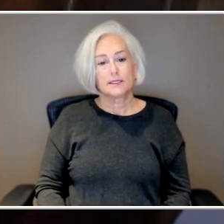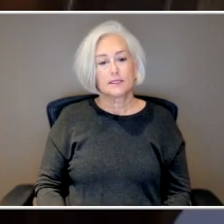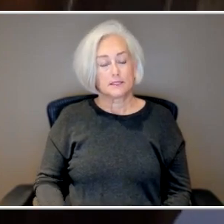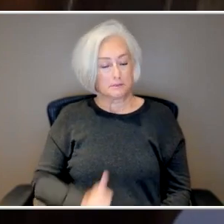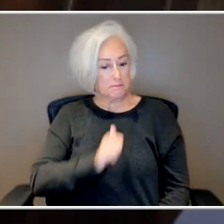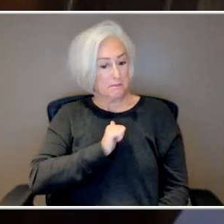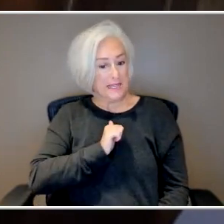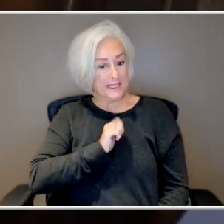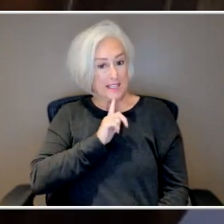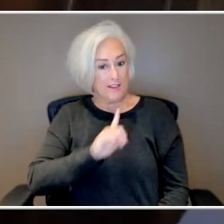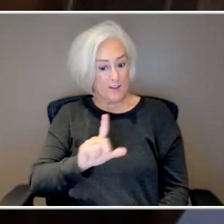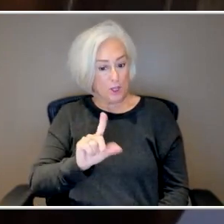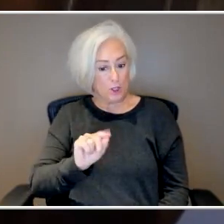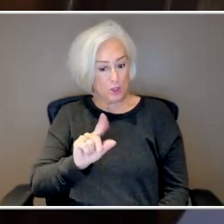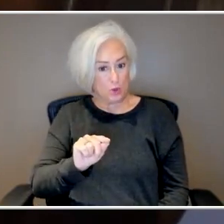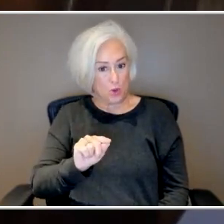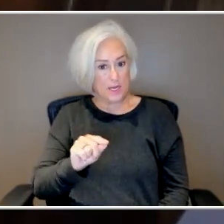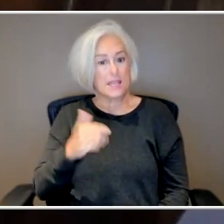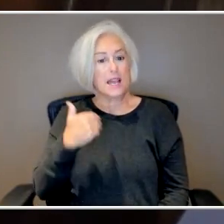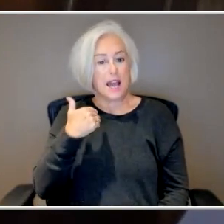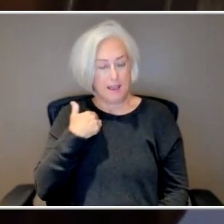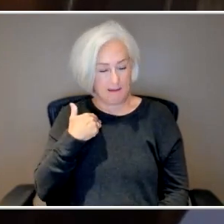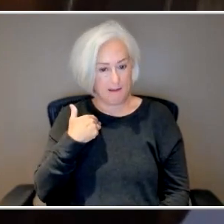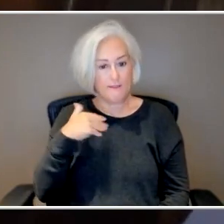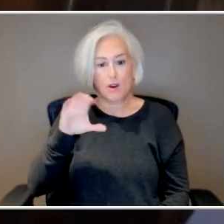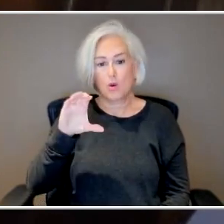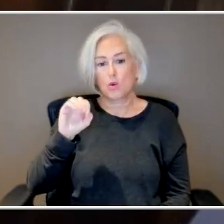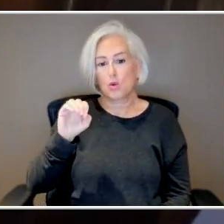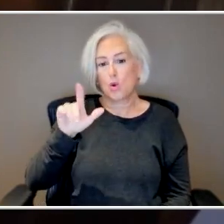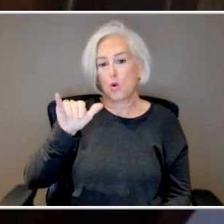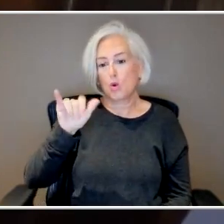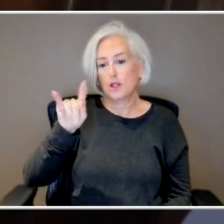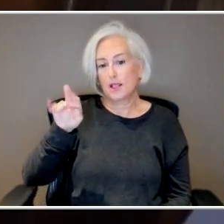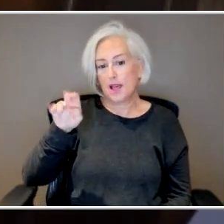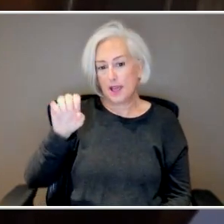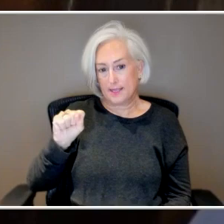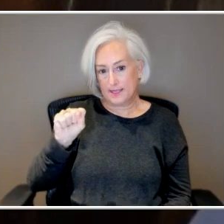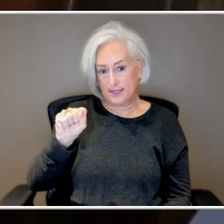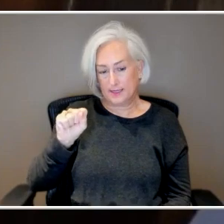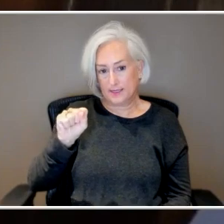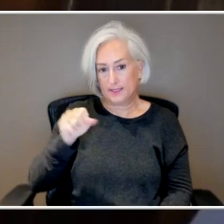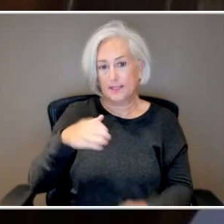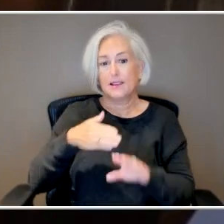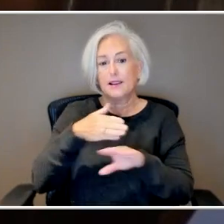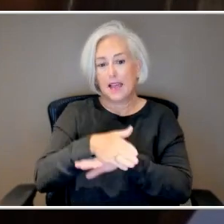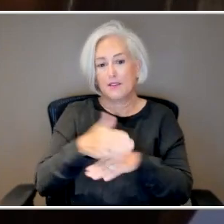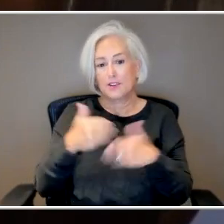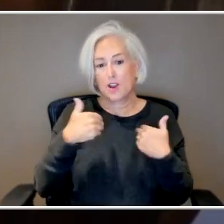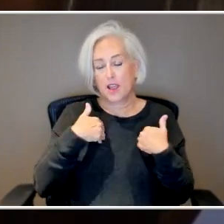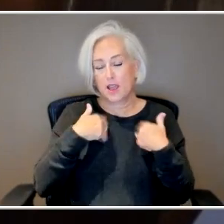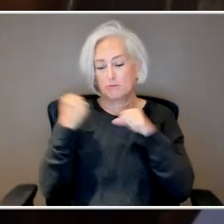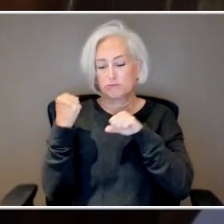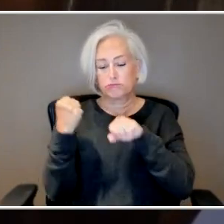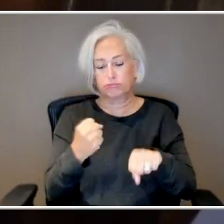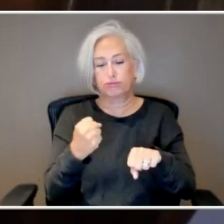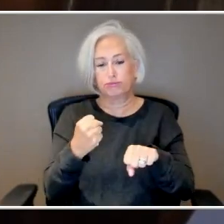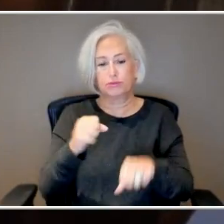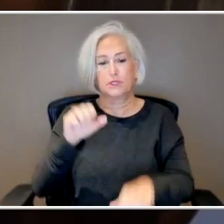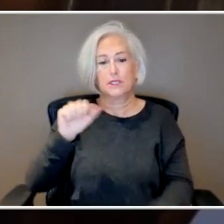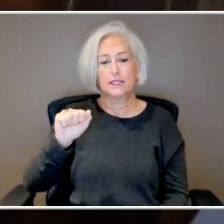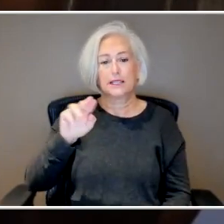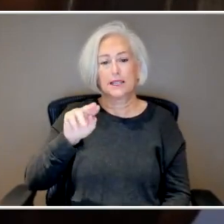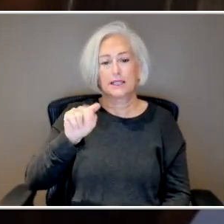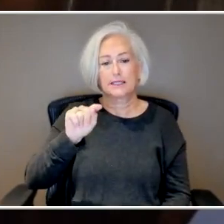I had a bout of colitis, and it was after I took a real strong antibiotic. So they had